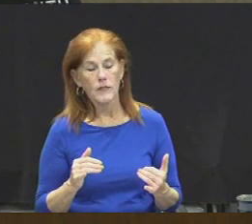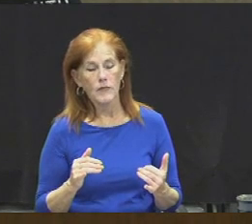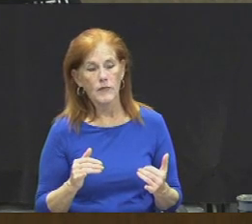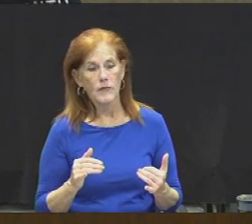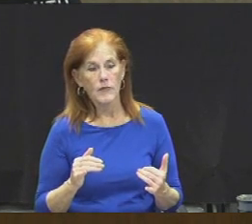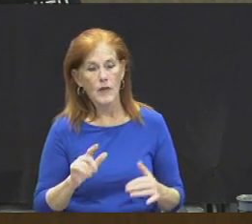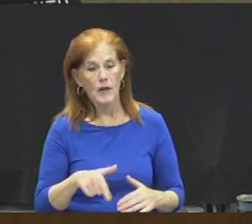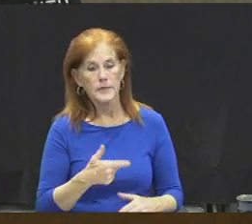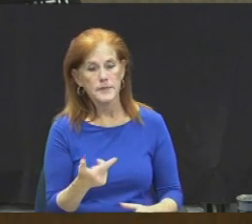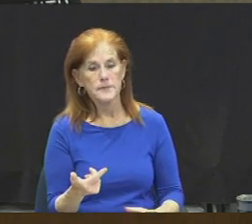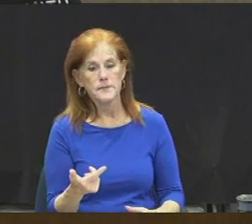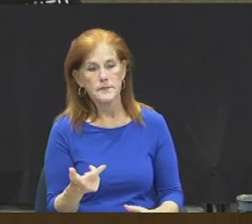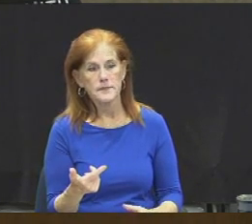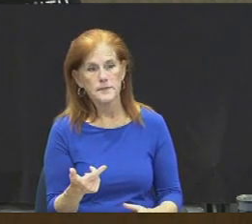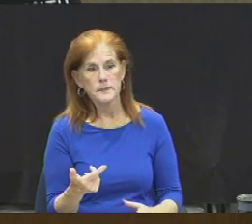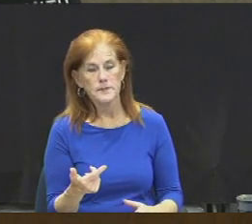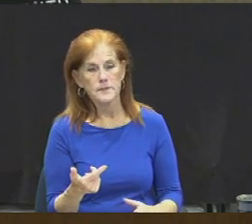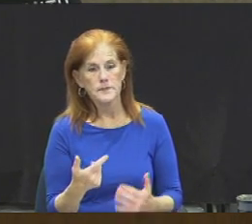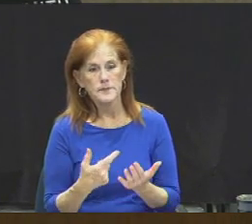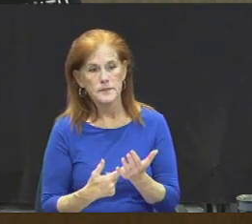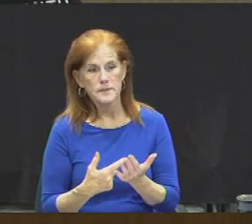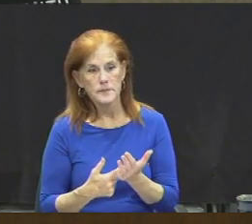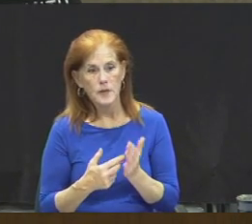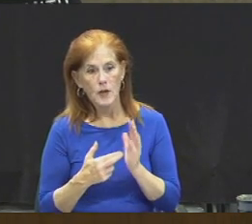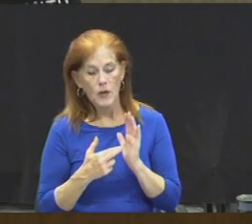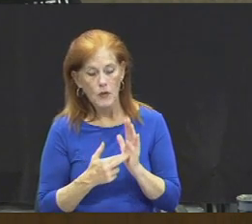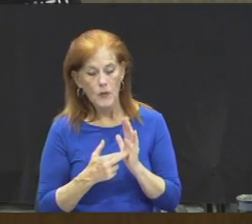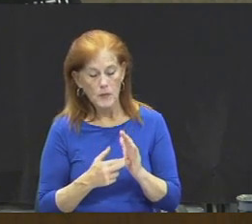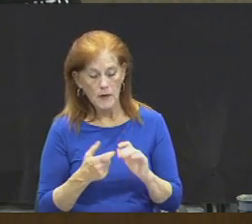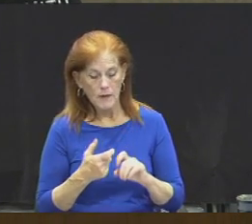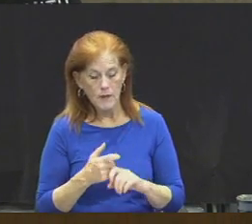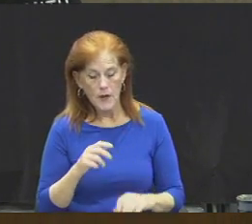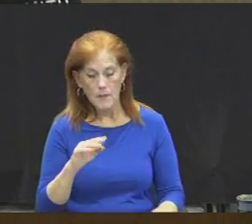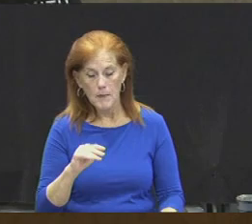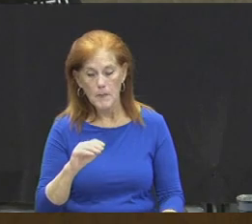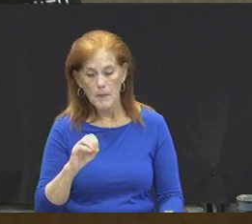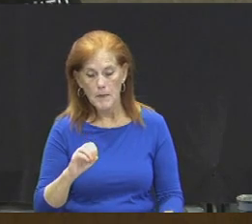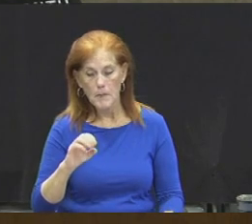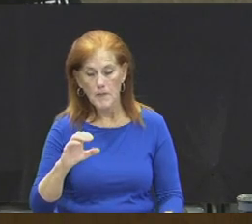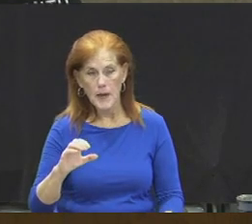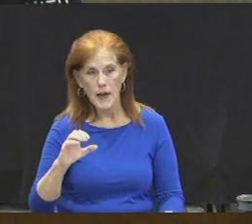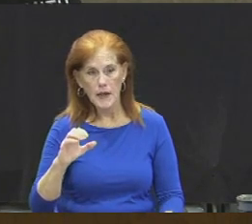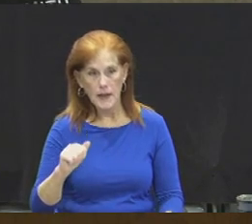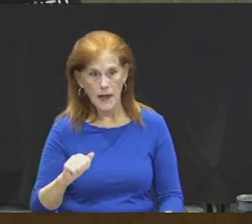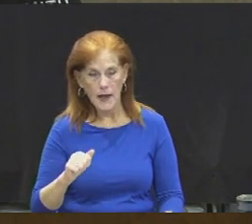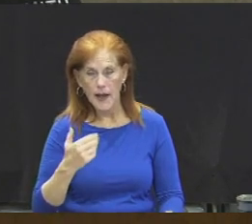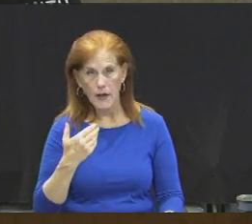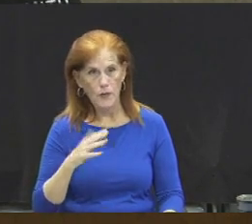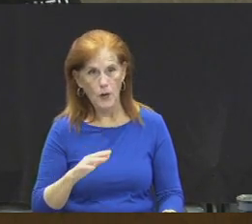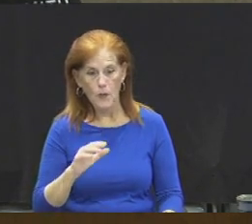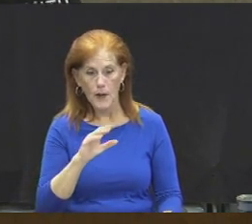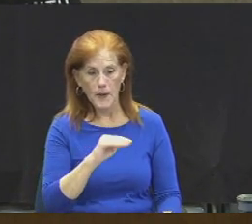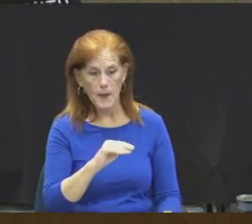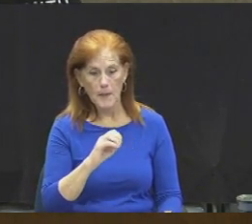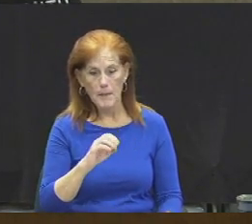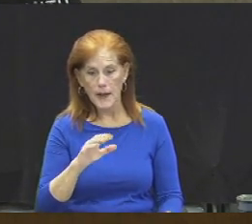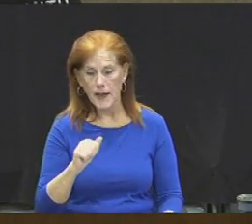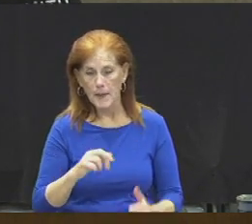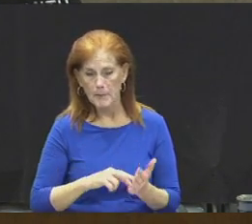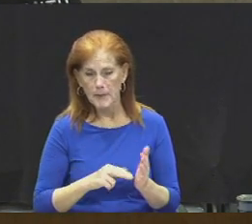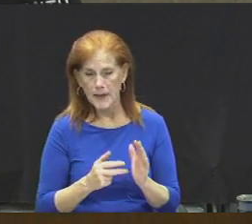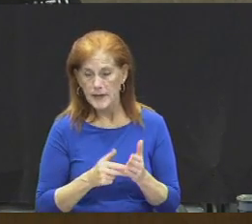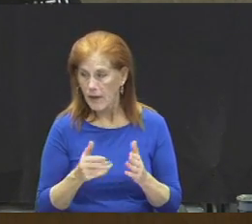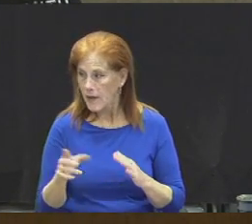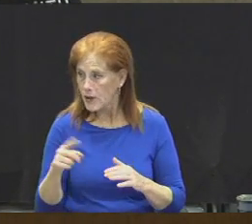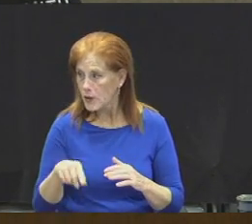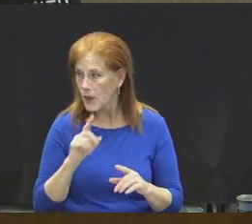to um, our representatives from MECA. I never remember what MECA stands for, so I'll leave that to you